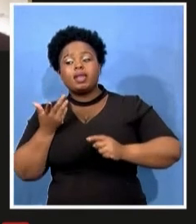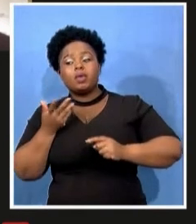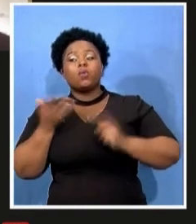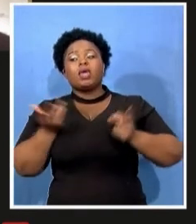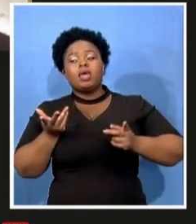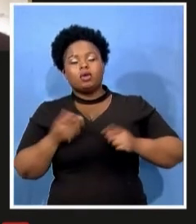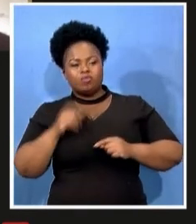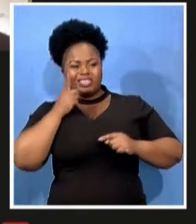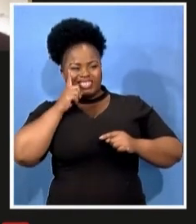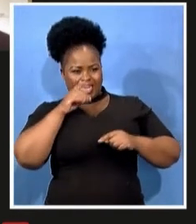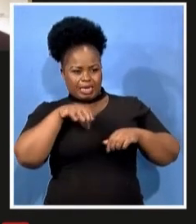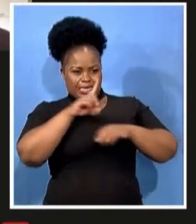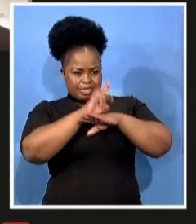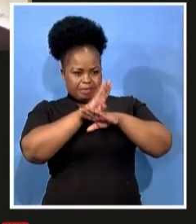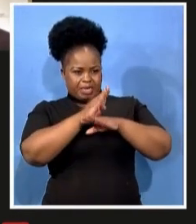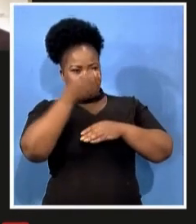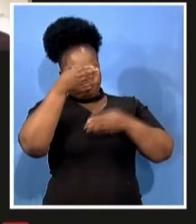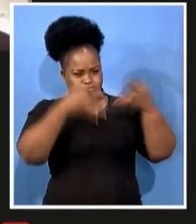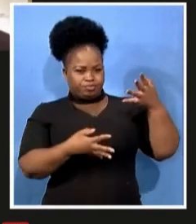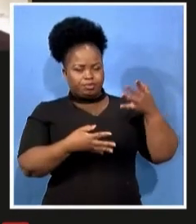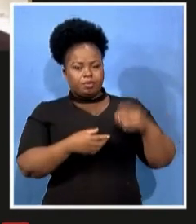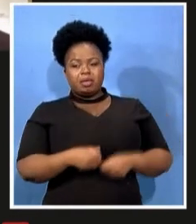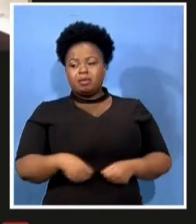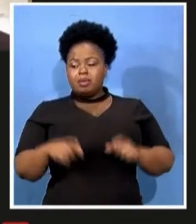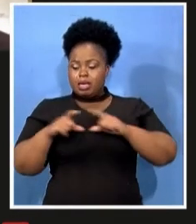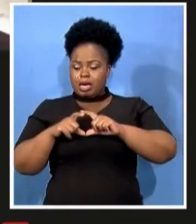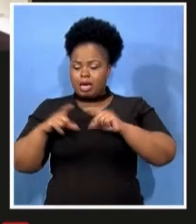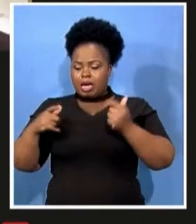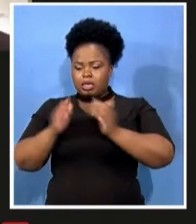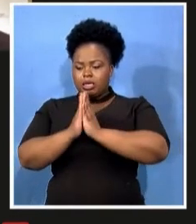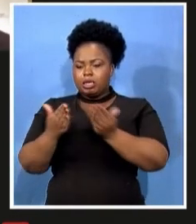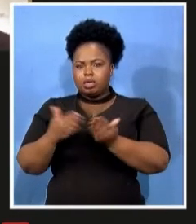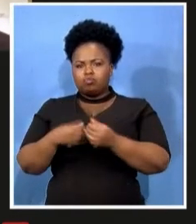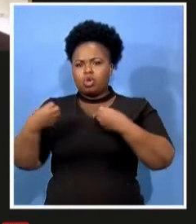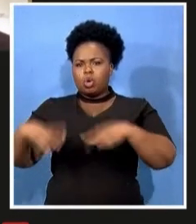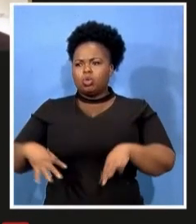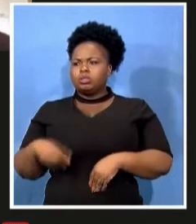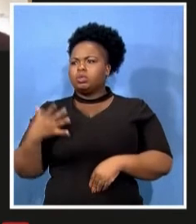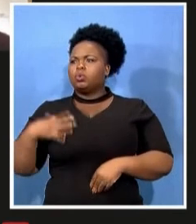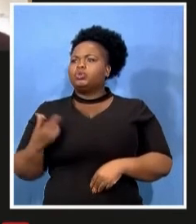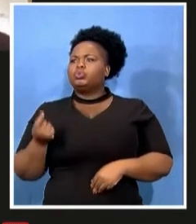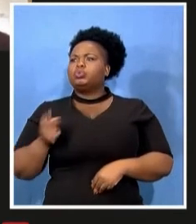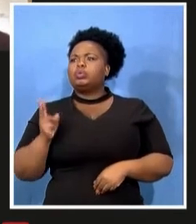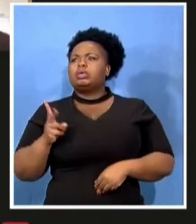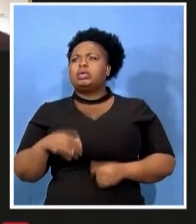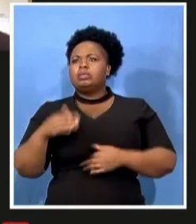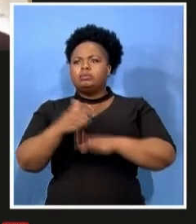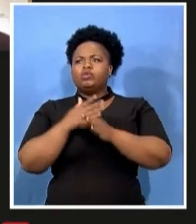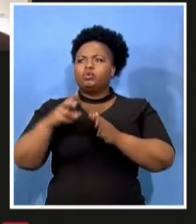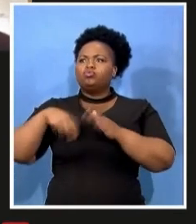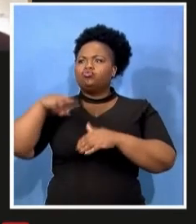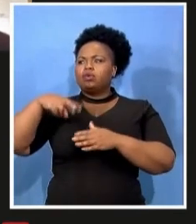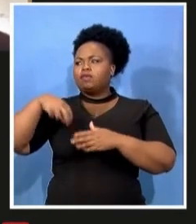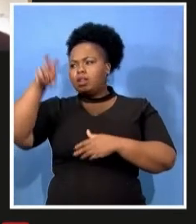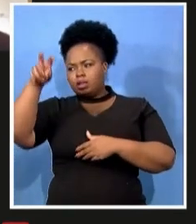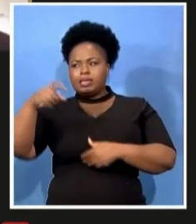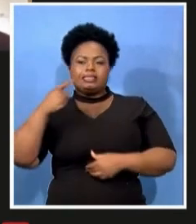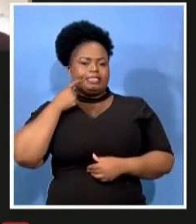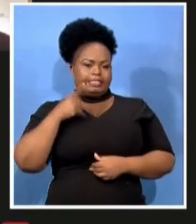their card and you want to now redo their card before they travel, so you can be able to do that. And so there's quite a bit